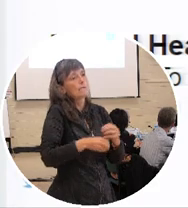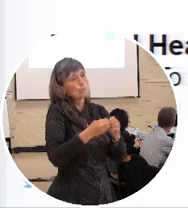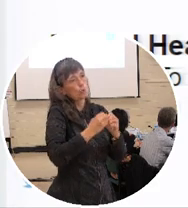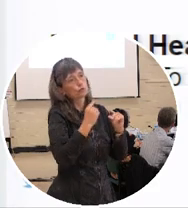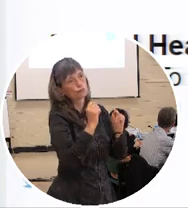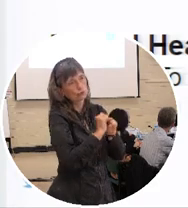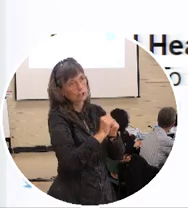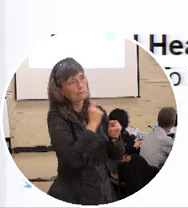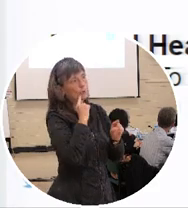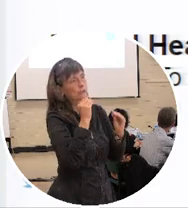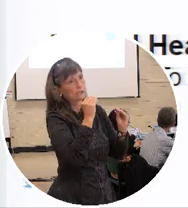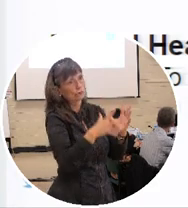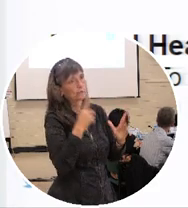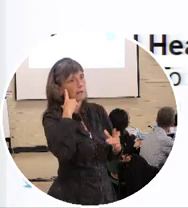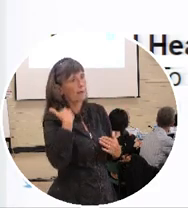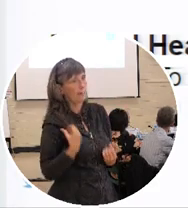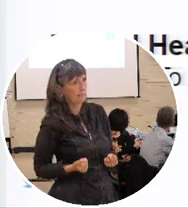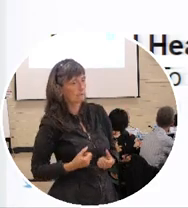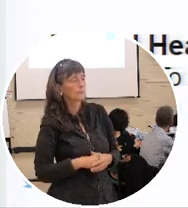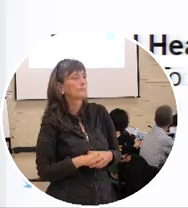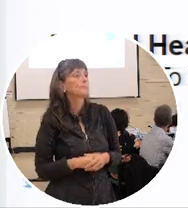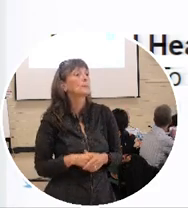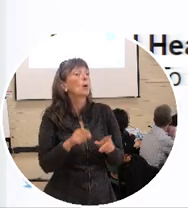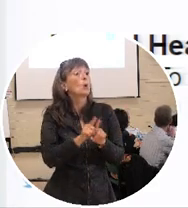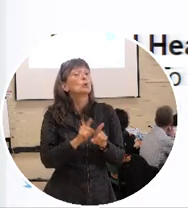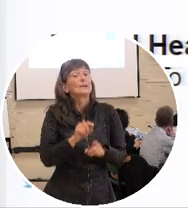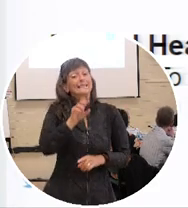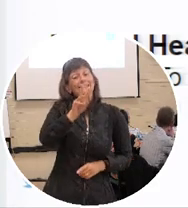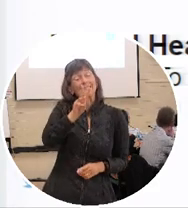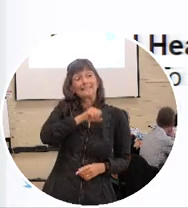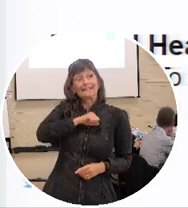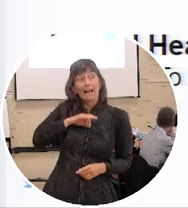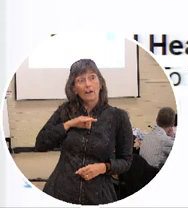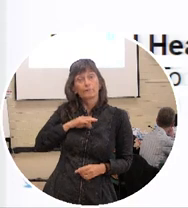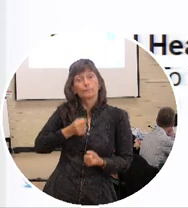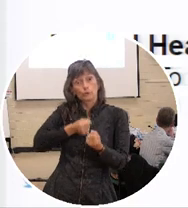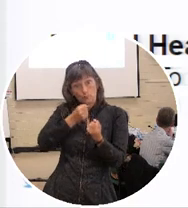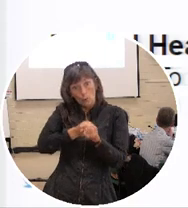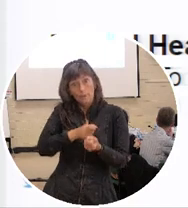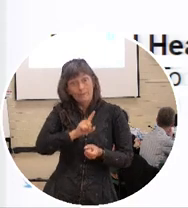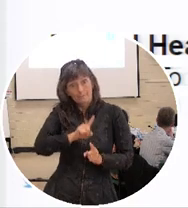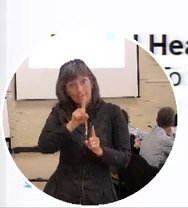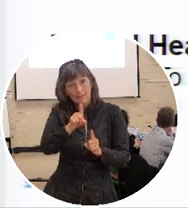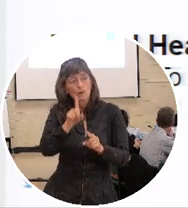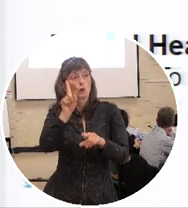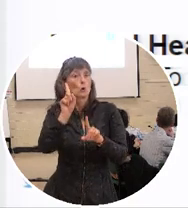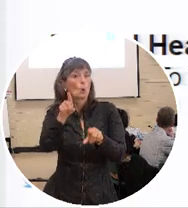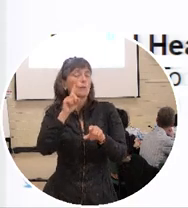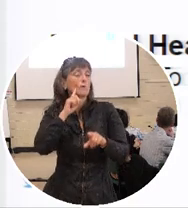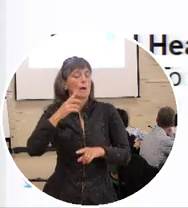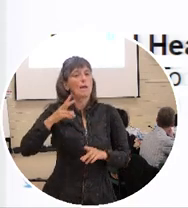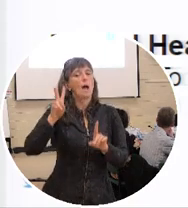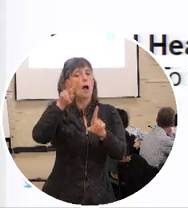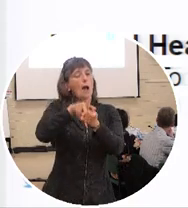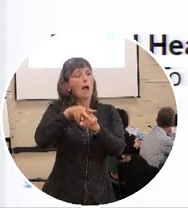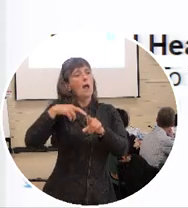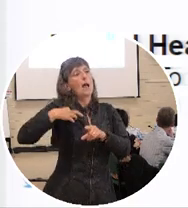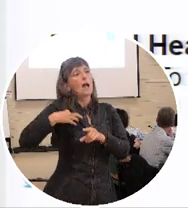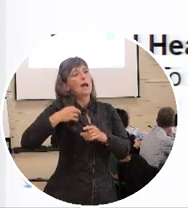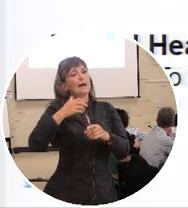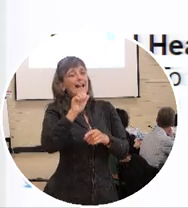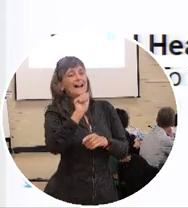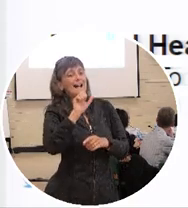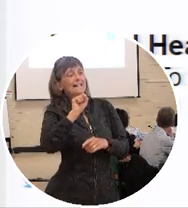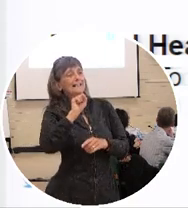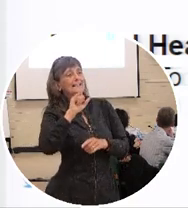As well, we supported six staff to gain applied suicide intervention training, the assist training